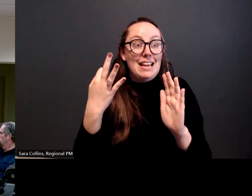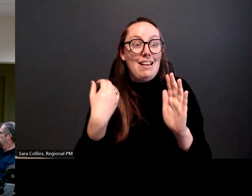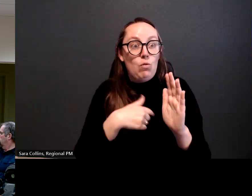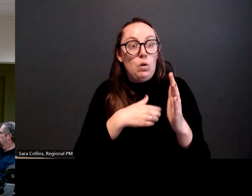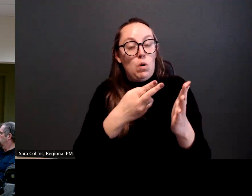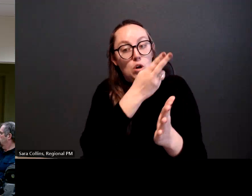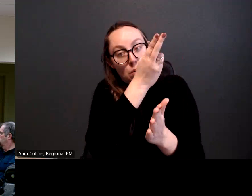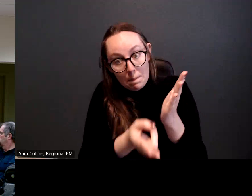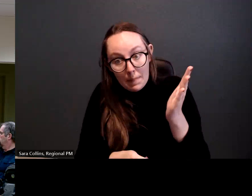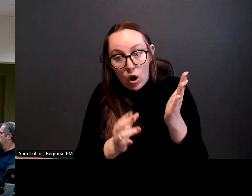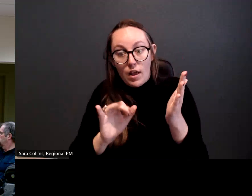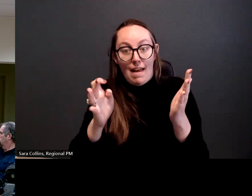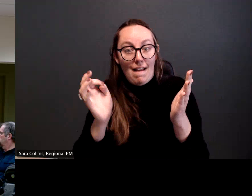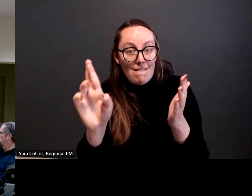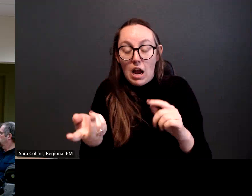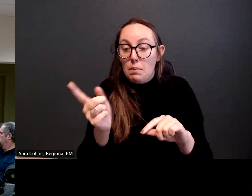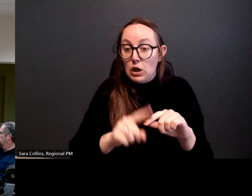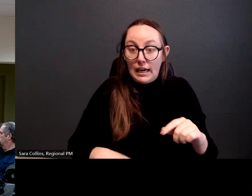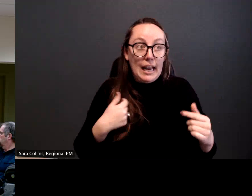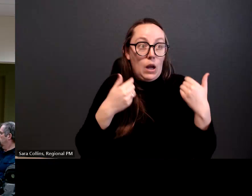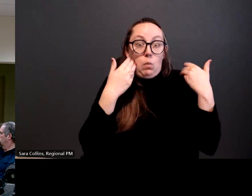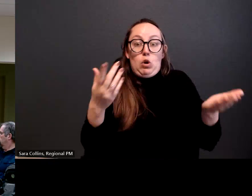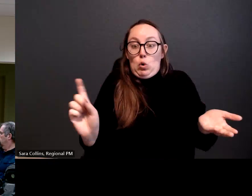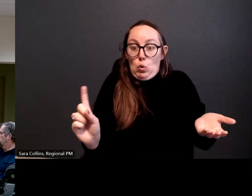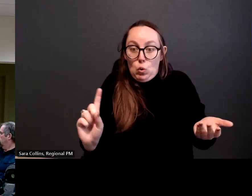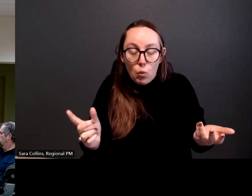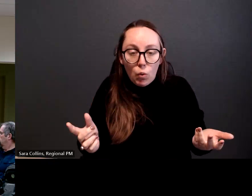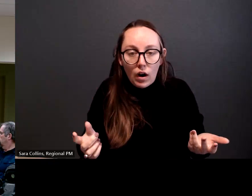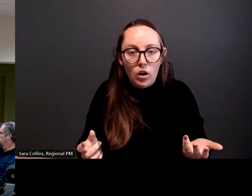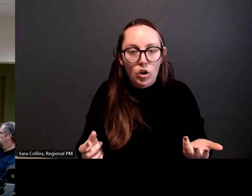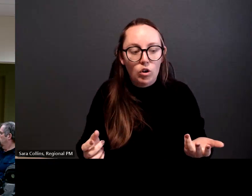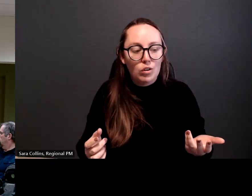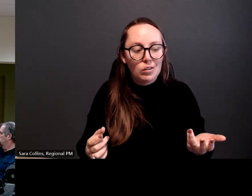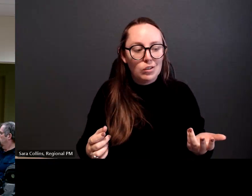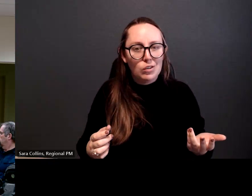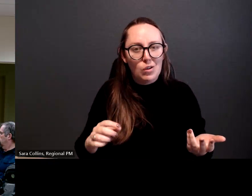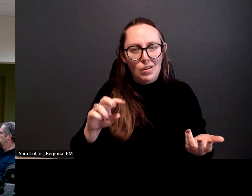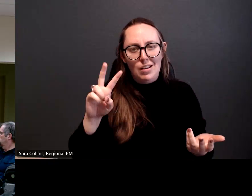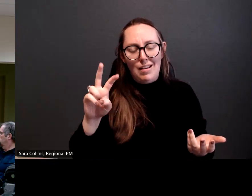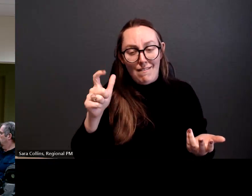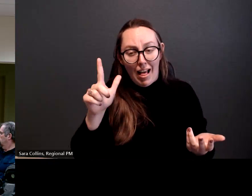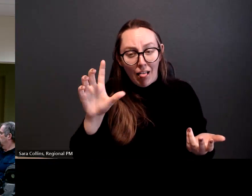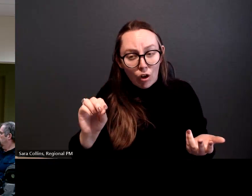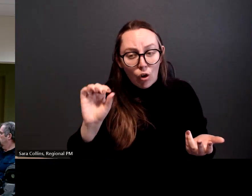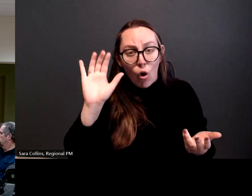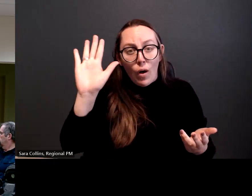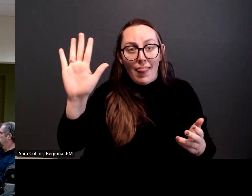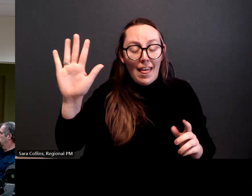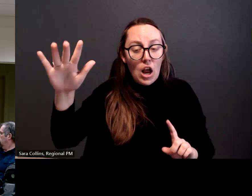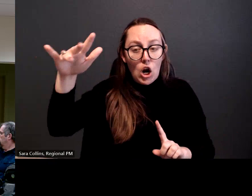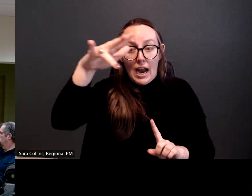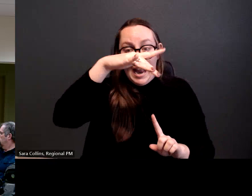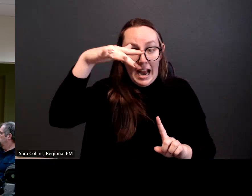hurricane proofed core network. What role should Velco's aerial fiber play?